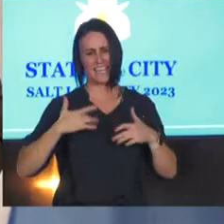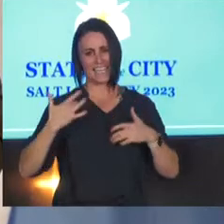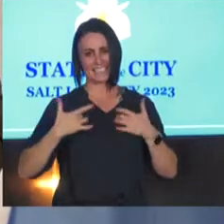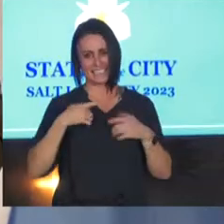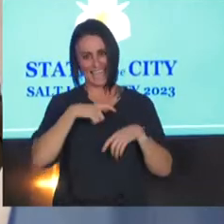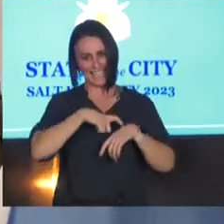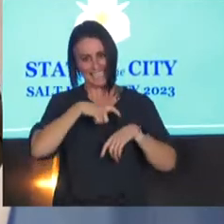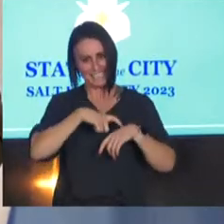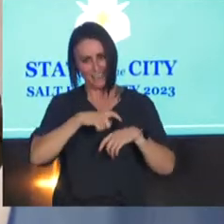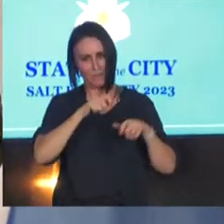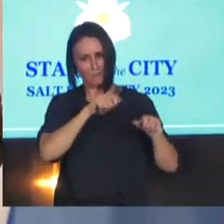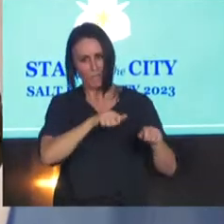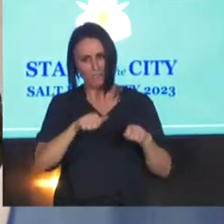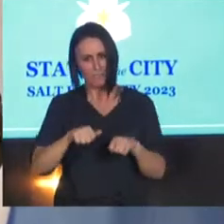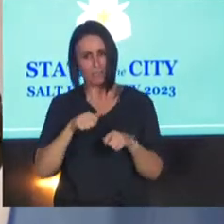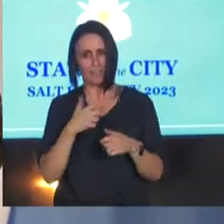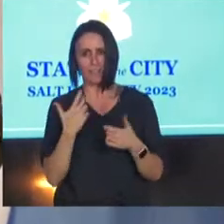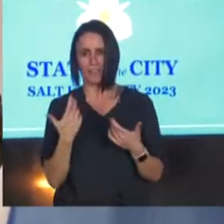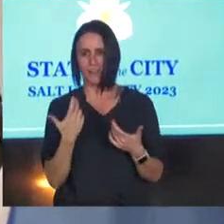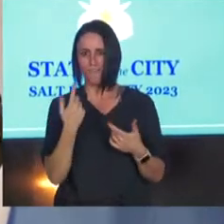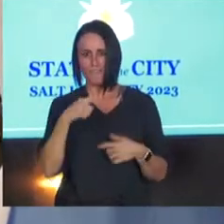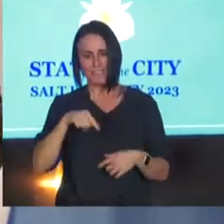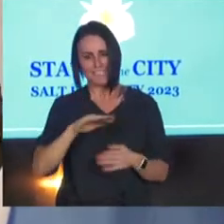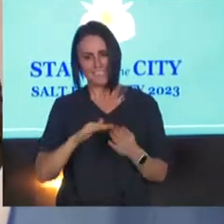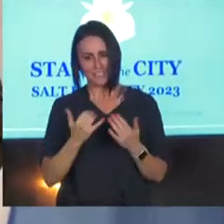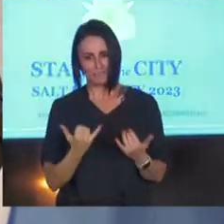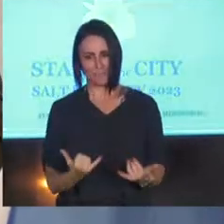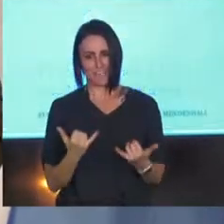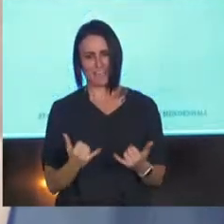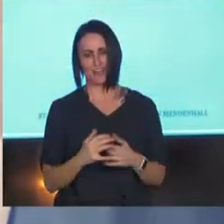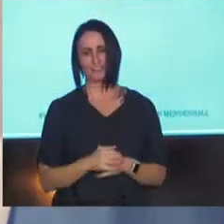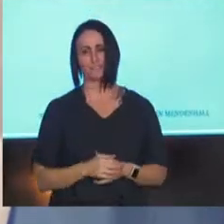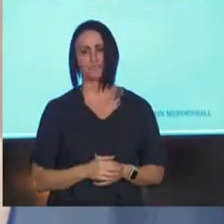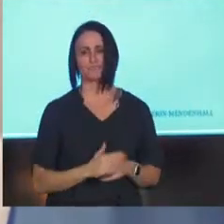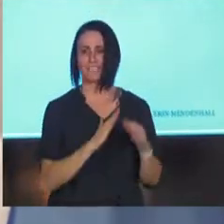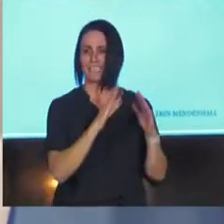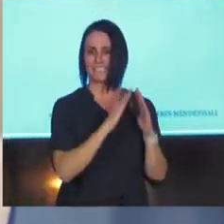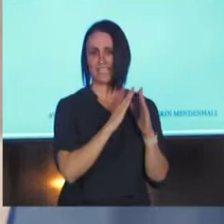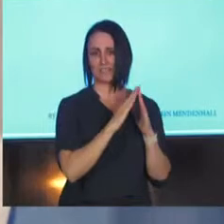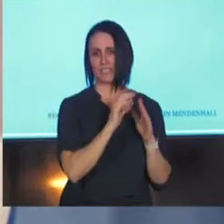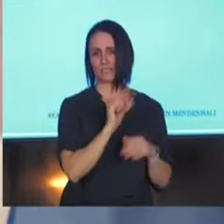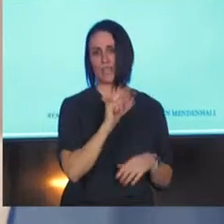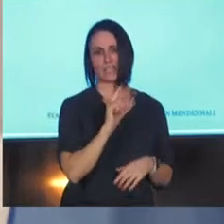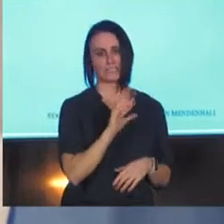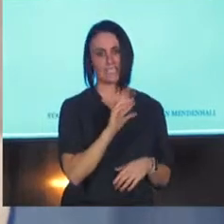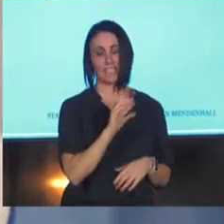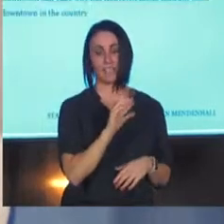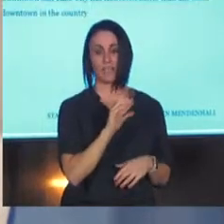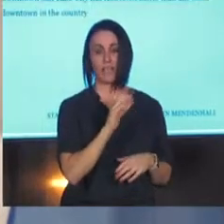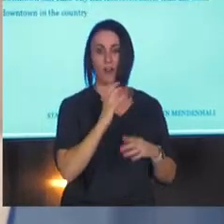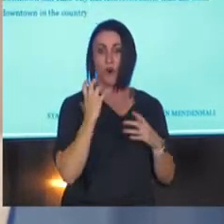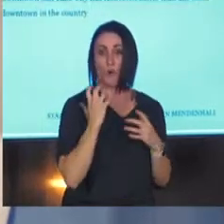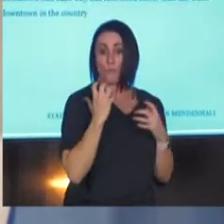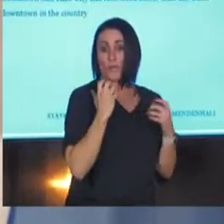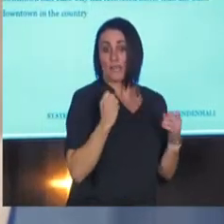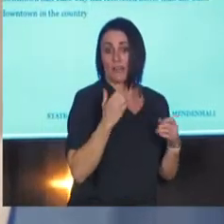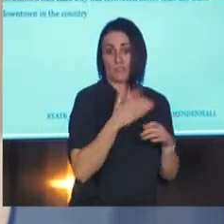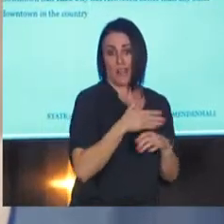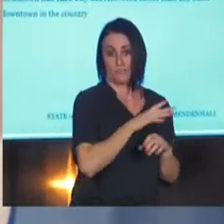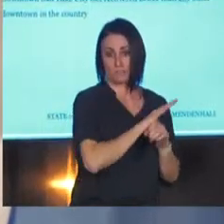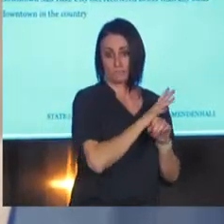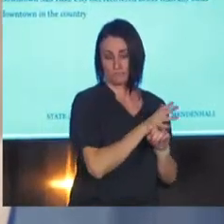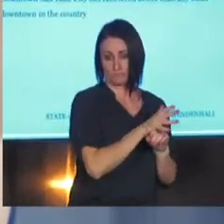of possibility and potential for our city right now. Downtown Salt Lake City has not only recovered from the